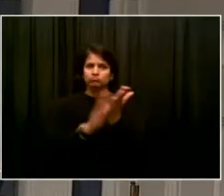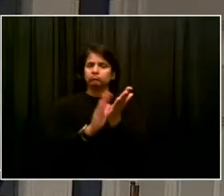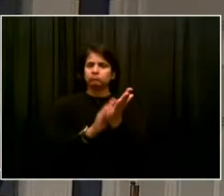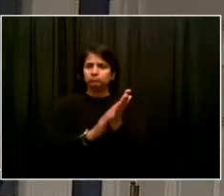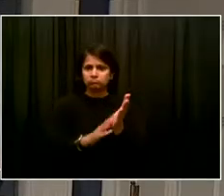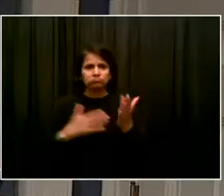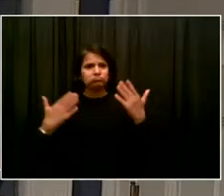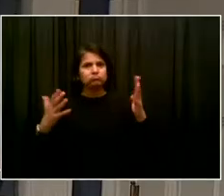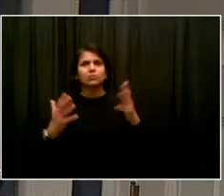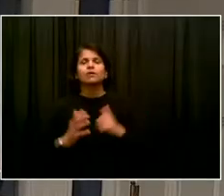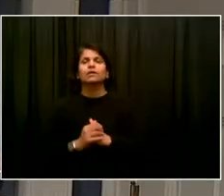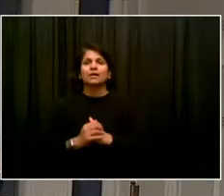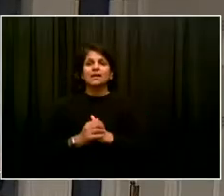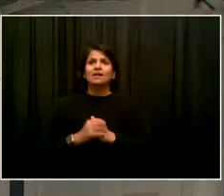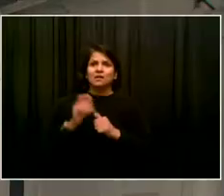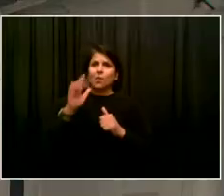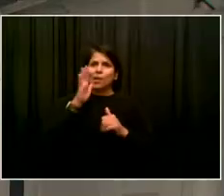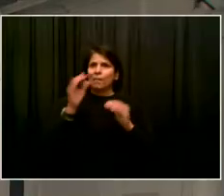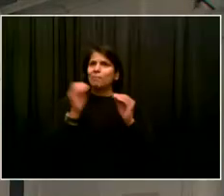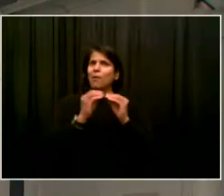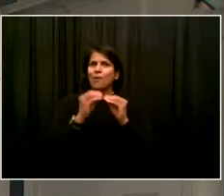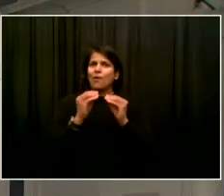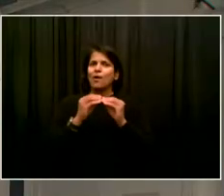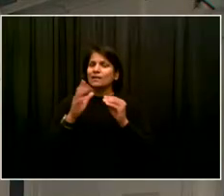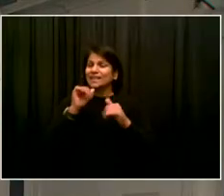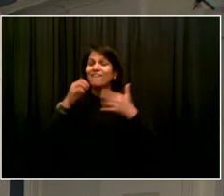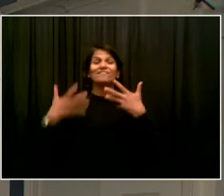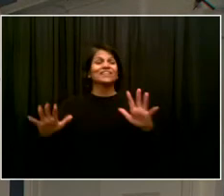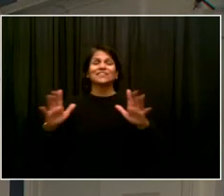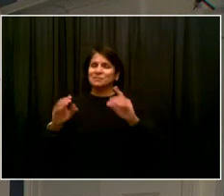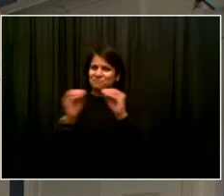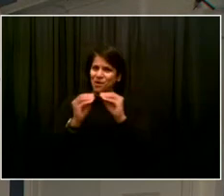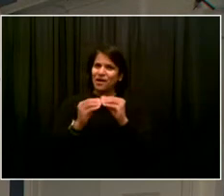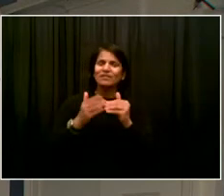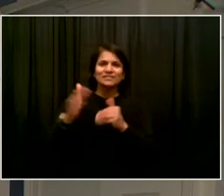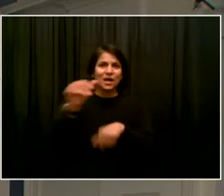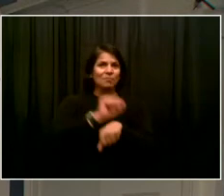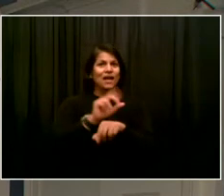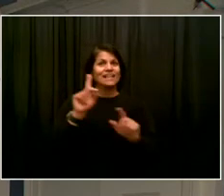the whole city is going to see more. And Dante, you've done good. Well, thank you.